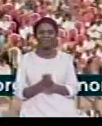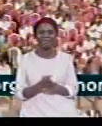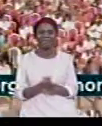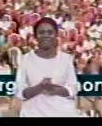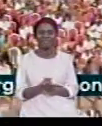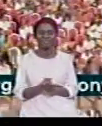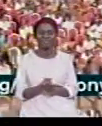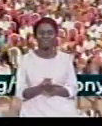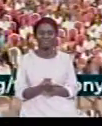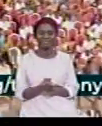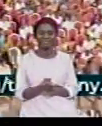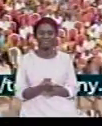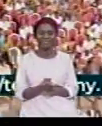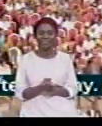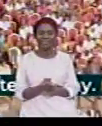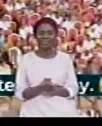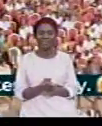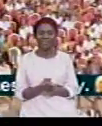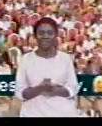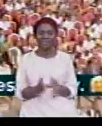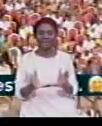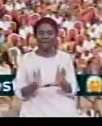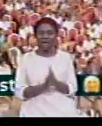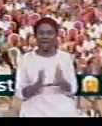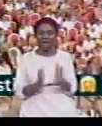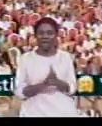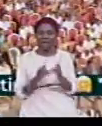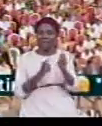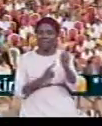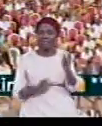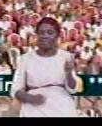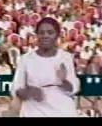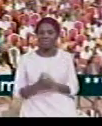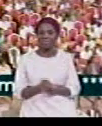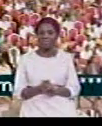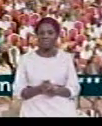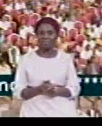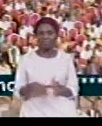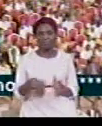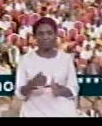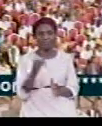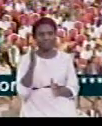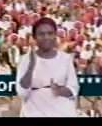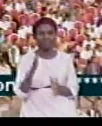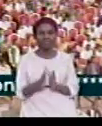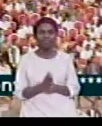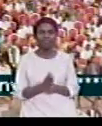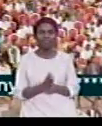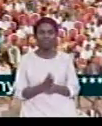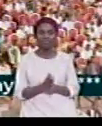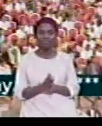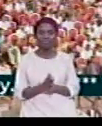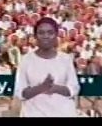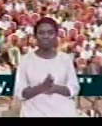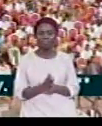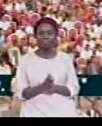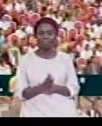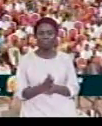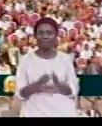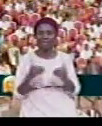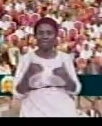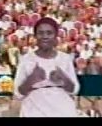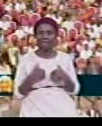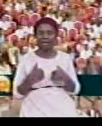Walk around. Praise the Lord. Sister Chidinma Gabriel has been struggling with stomach pains for the